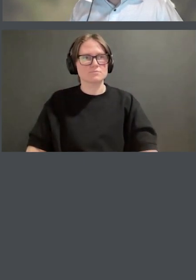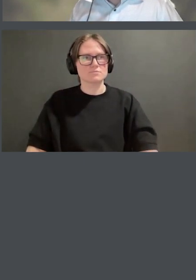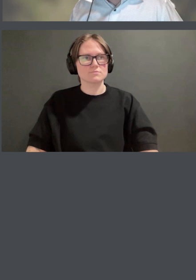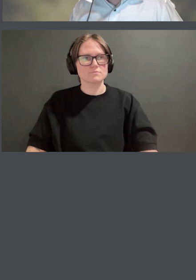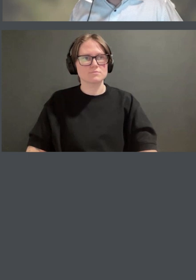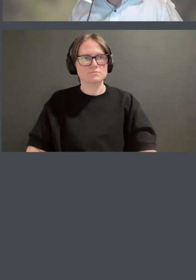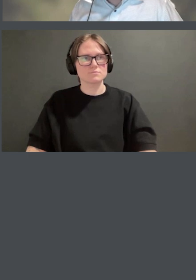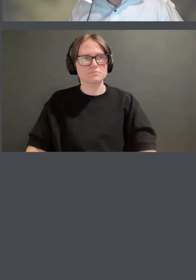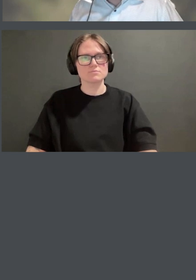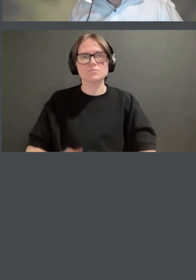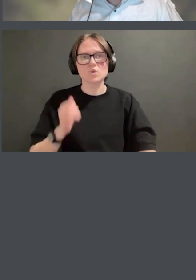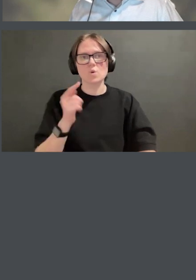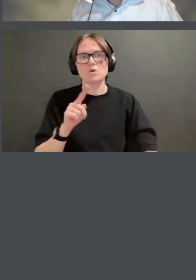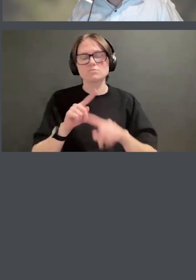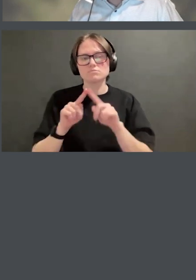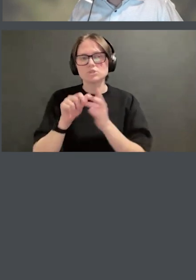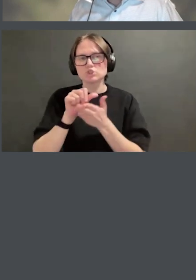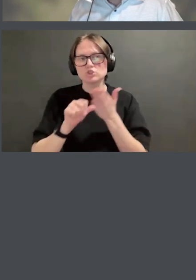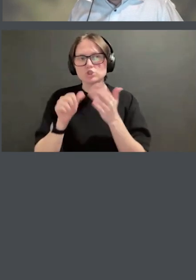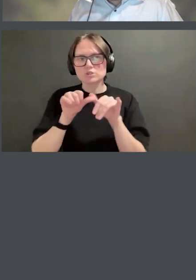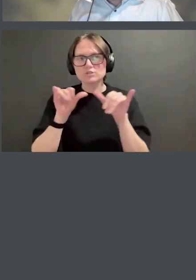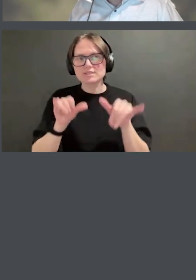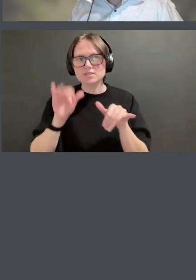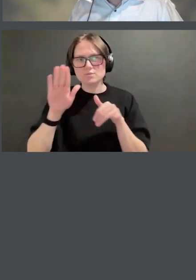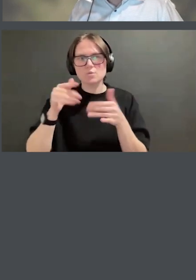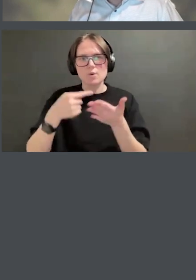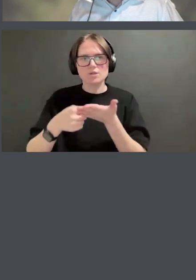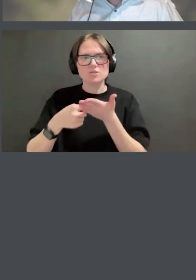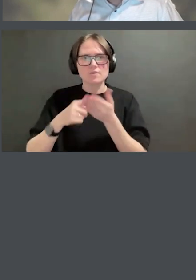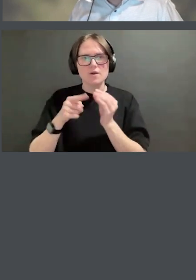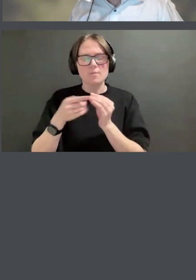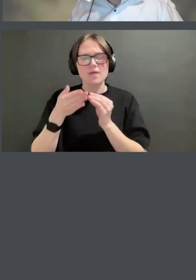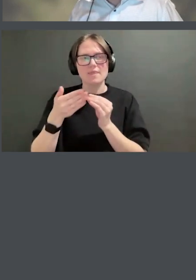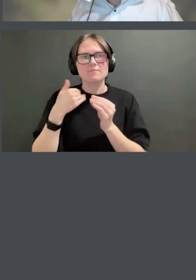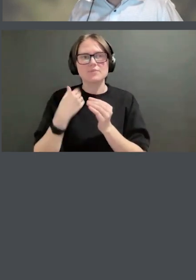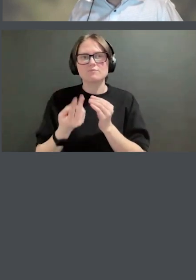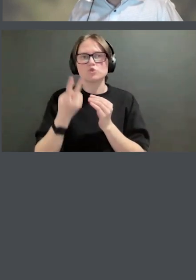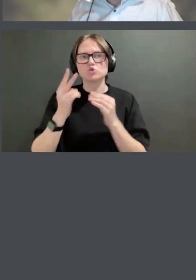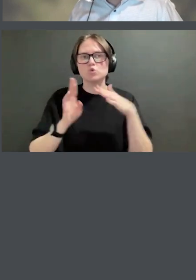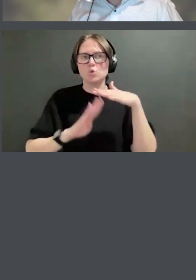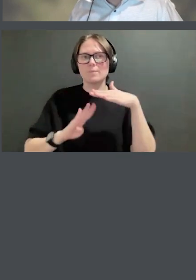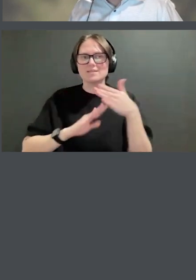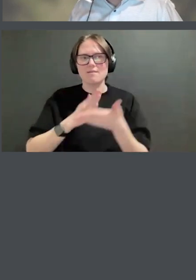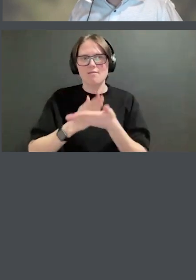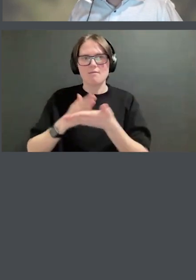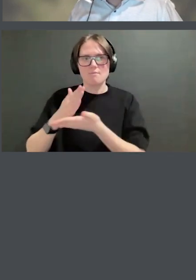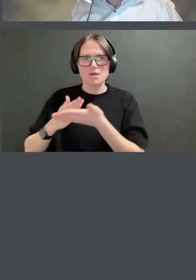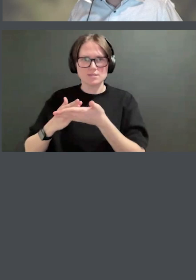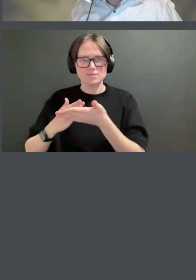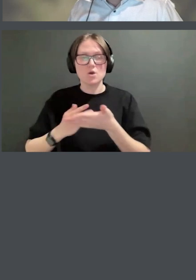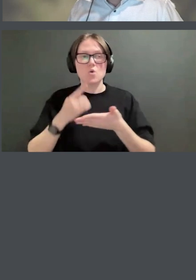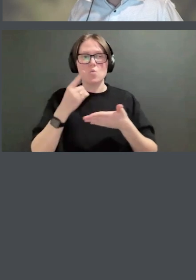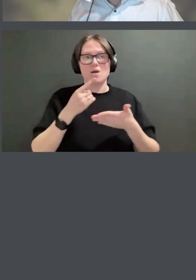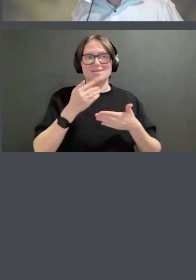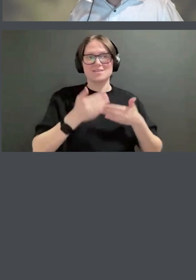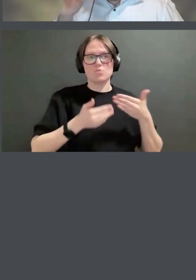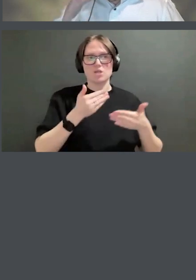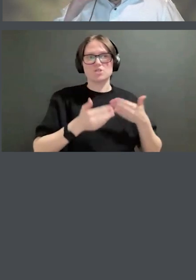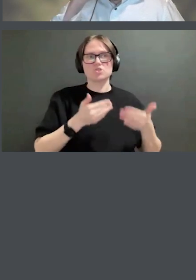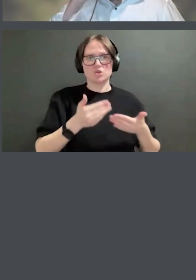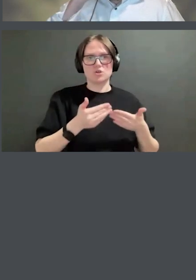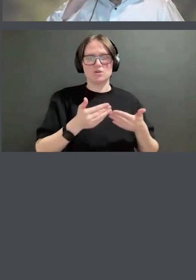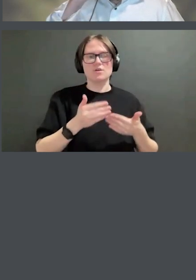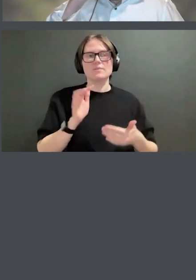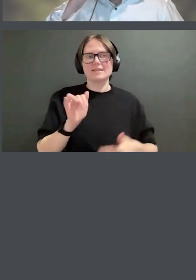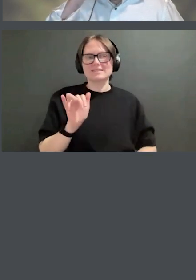surgical systems that I'm going to talk about here have two basic elements in common. One is the processor. It's